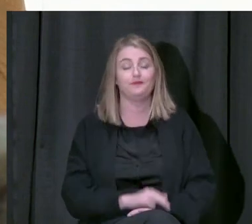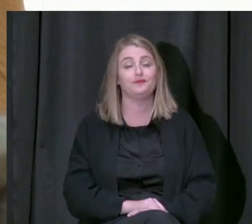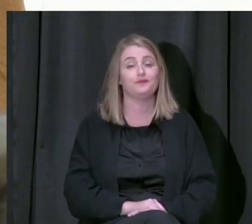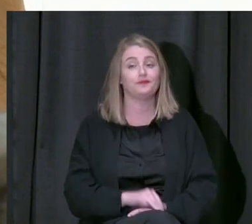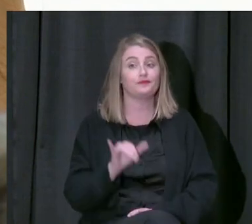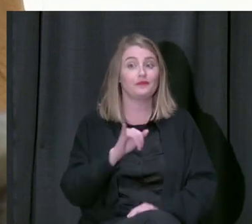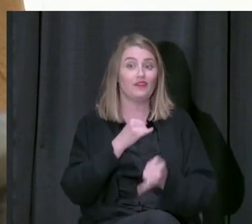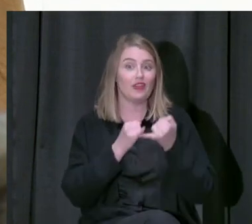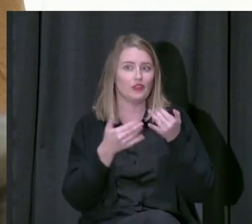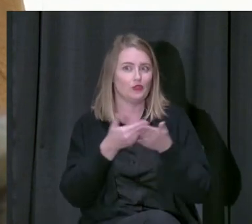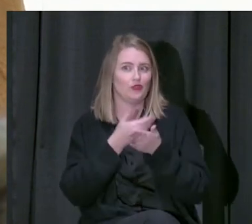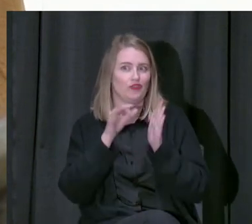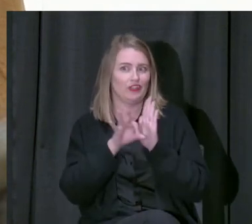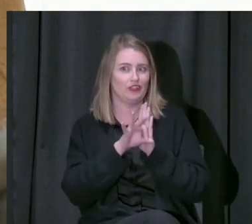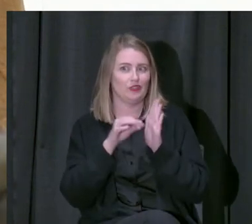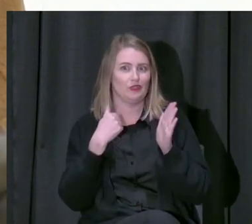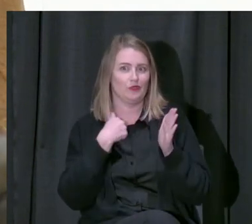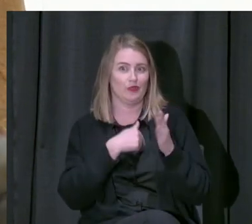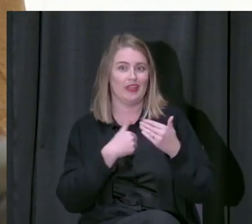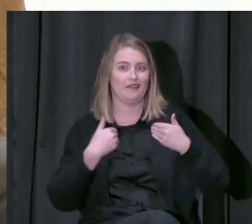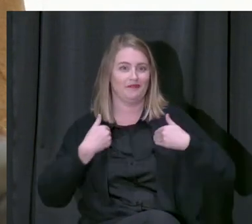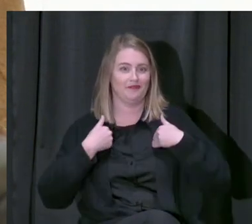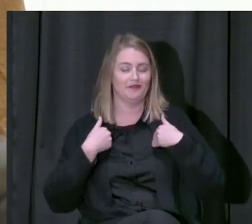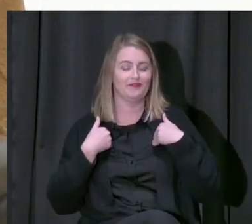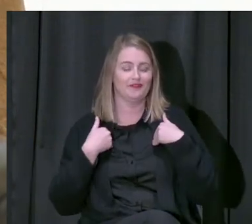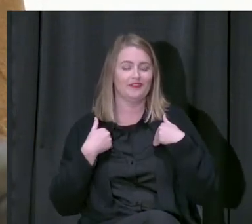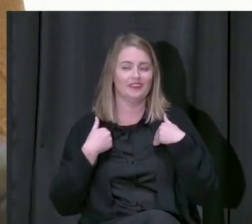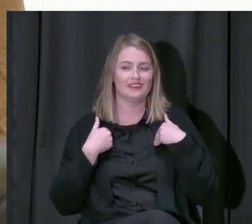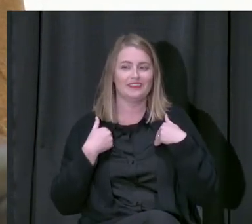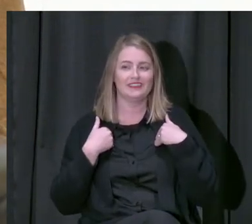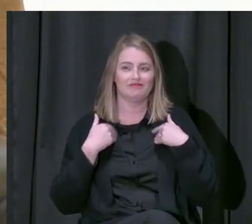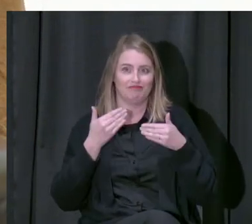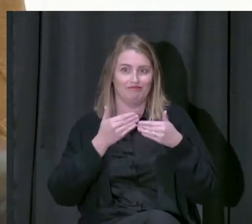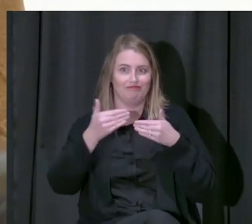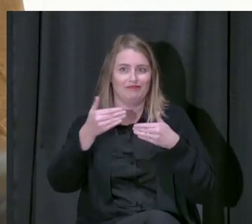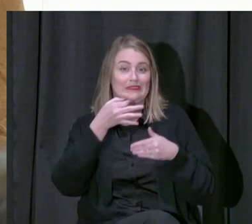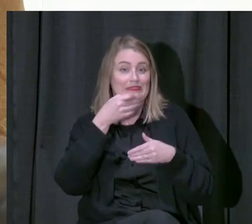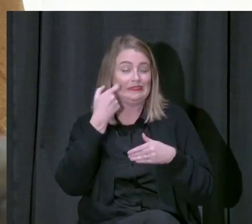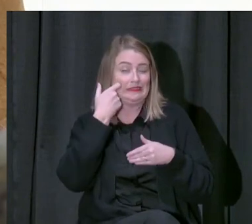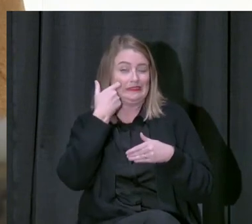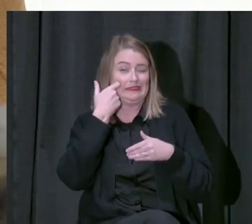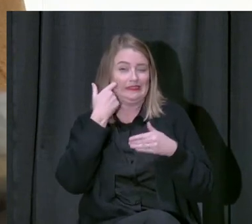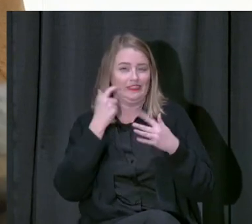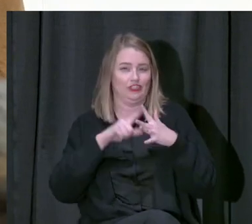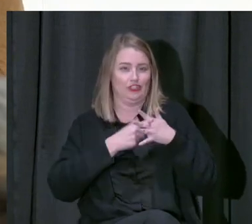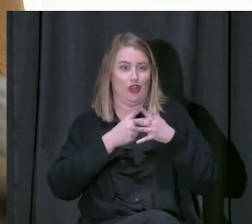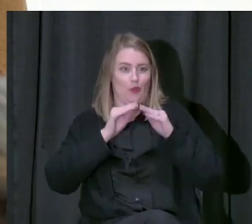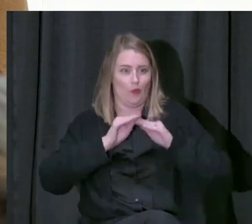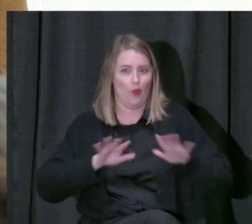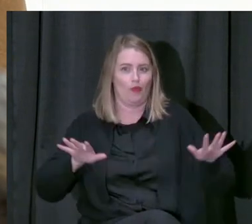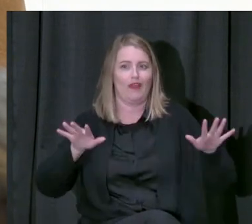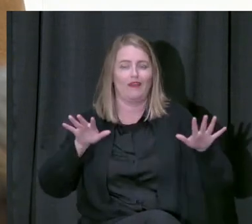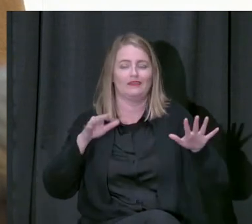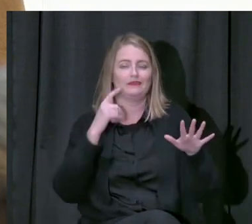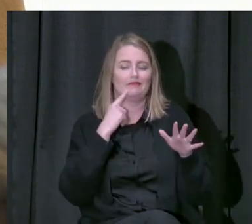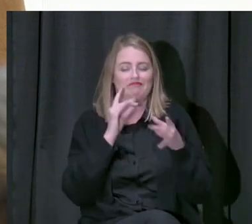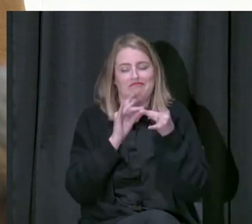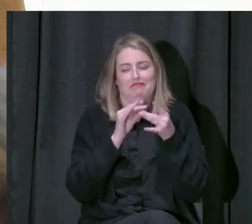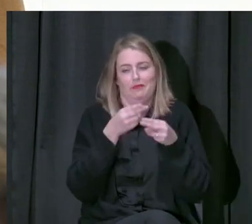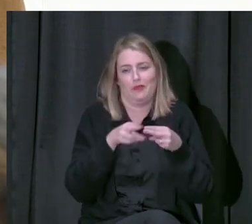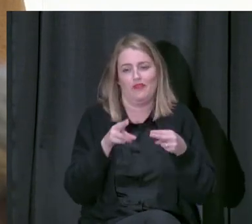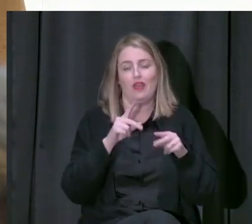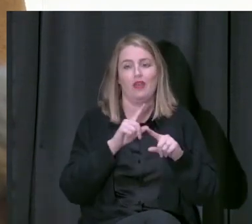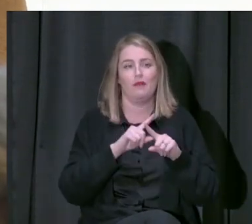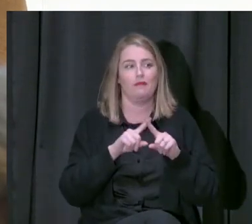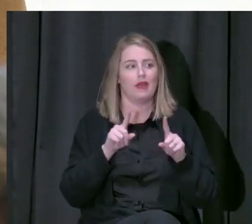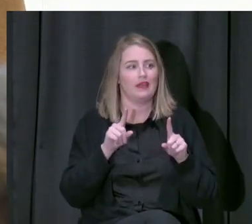the new feature set, a feature that we have recently started rolling out, I mentioned briefly, is Dialogue